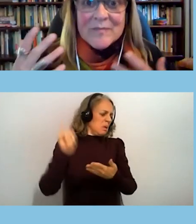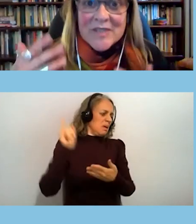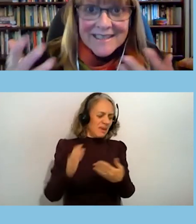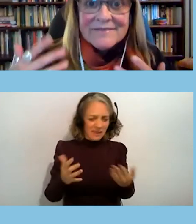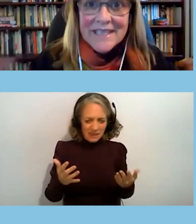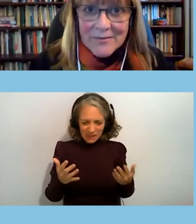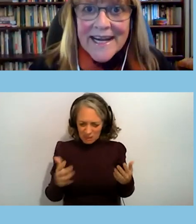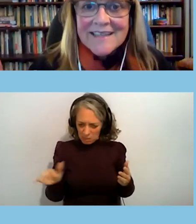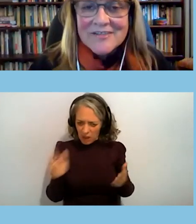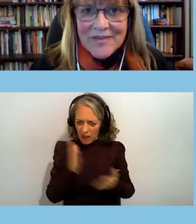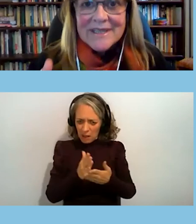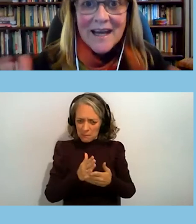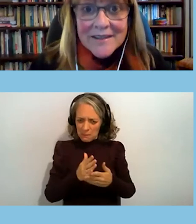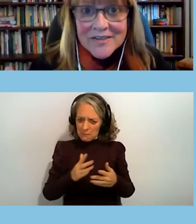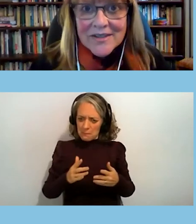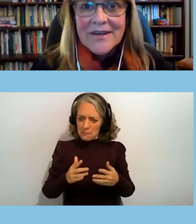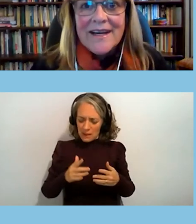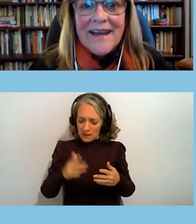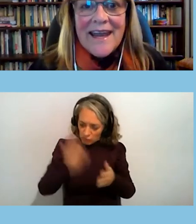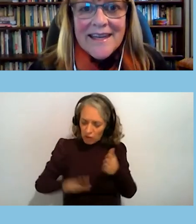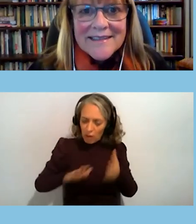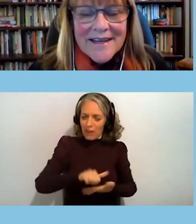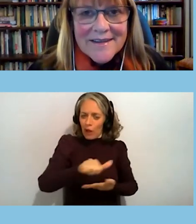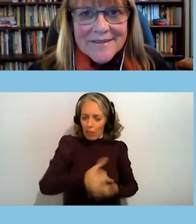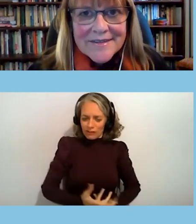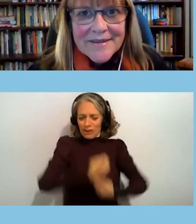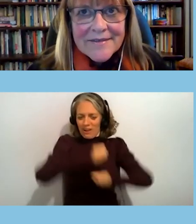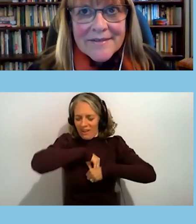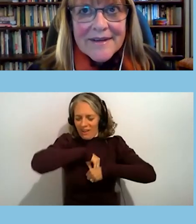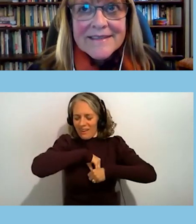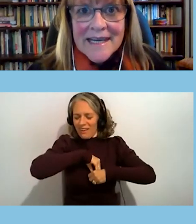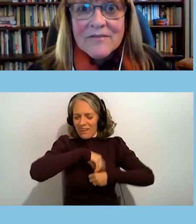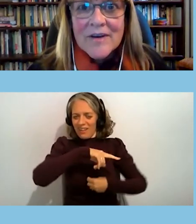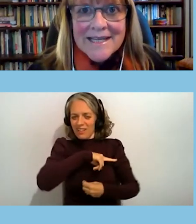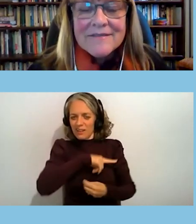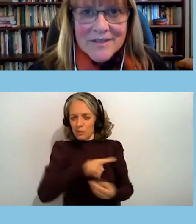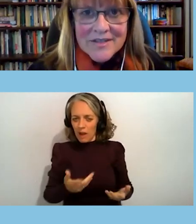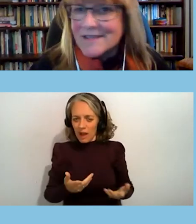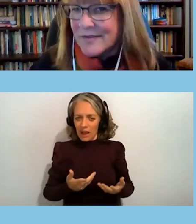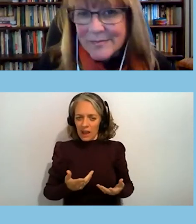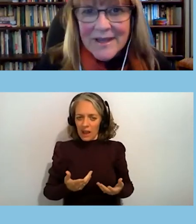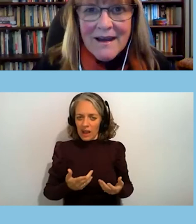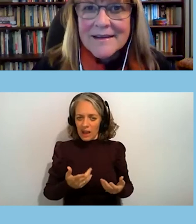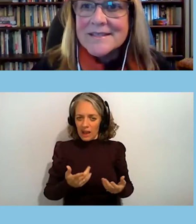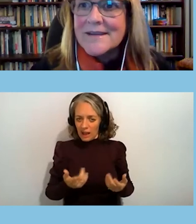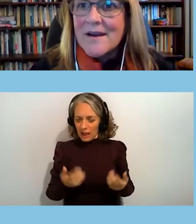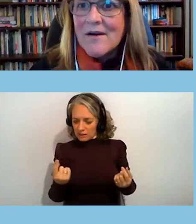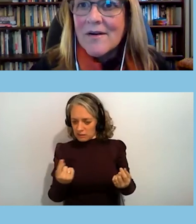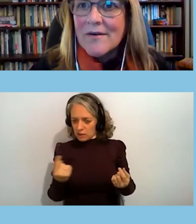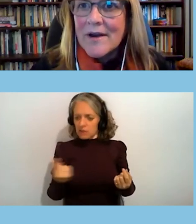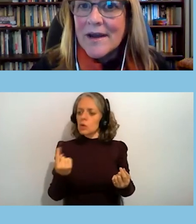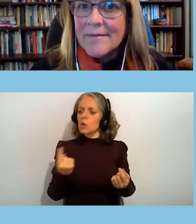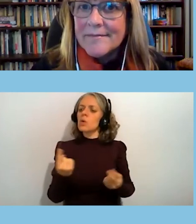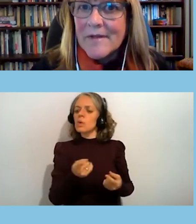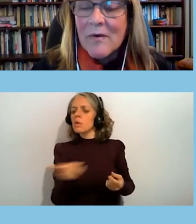subjectively arranged from a culture and taken for granted versions of who belongs